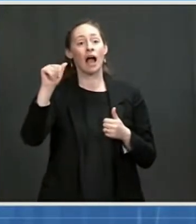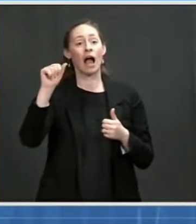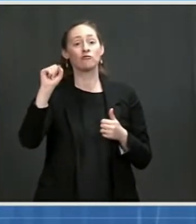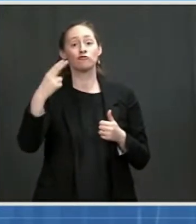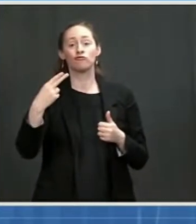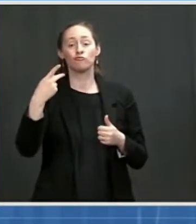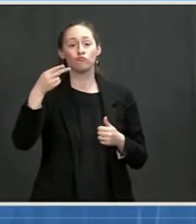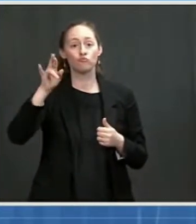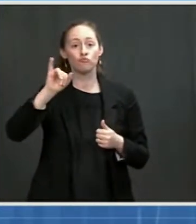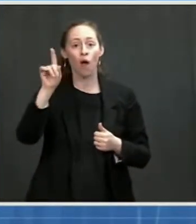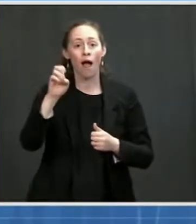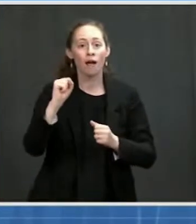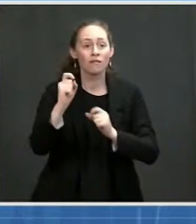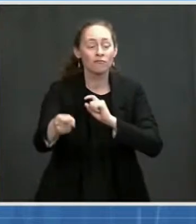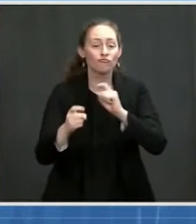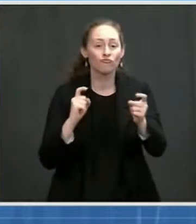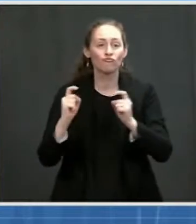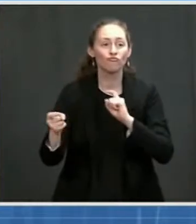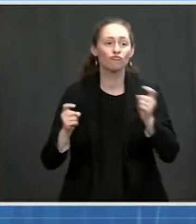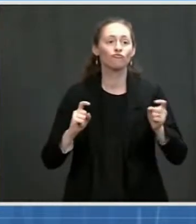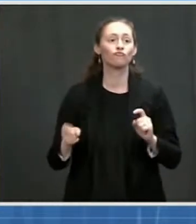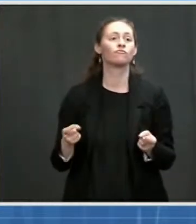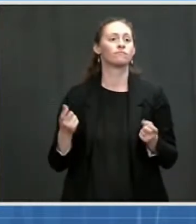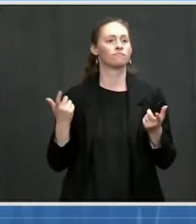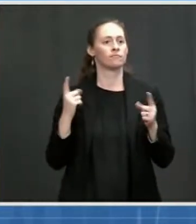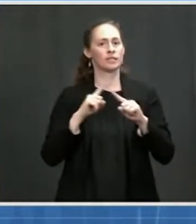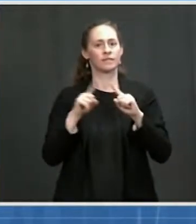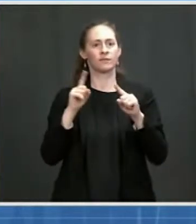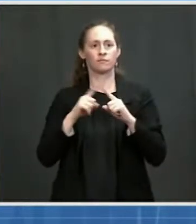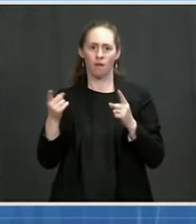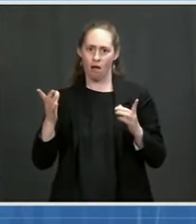other monetary incentives for individuals who get vaccinated.